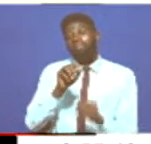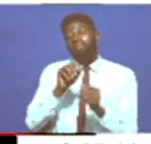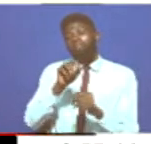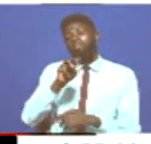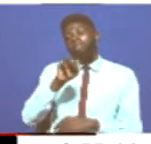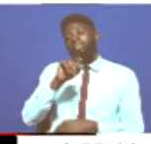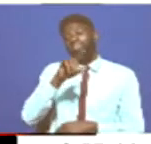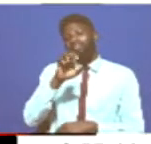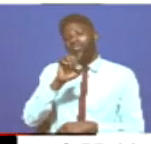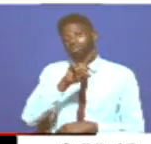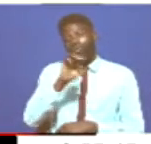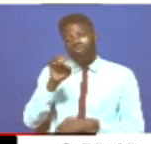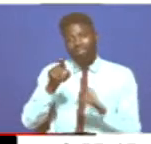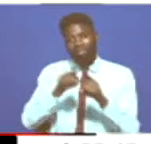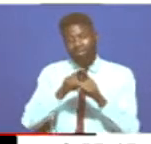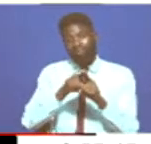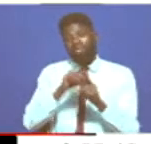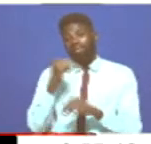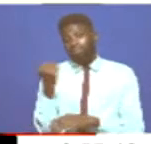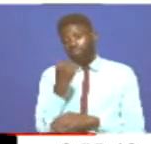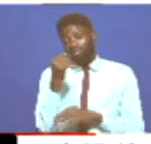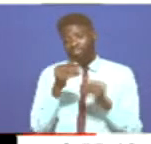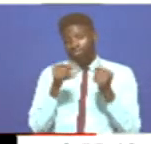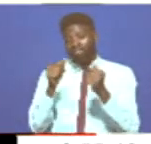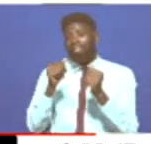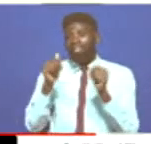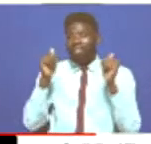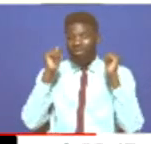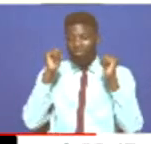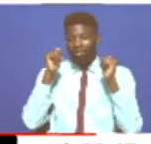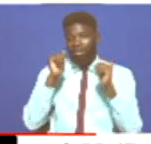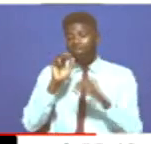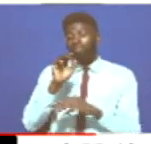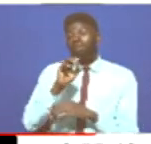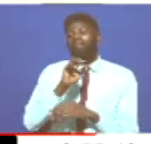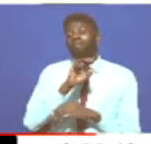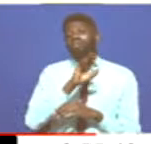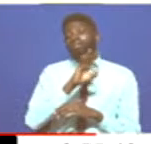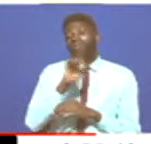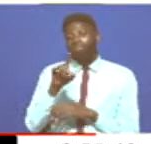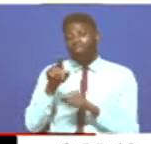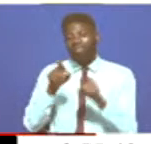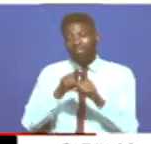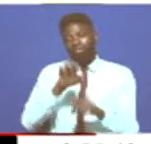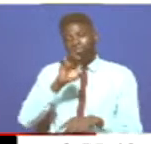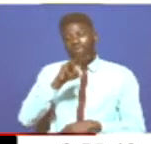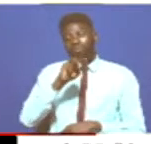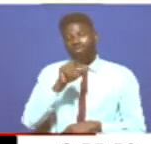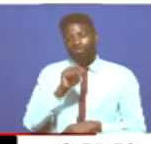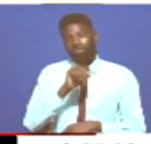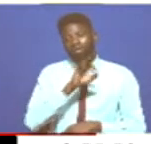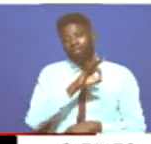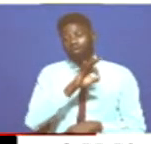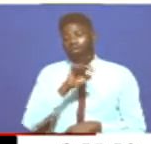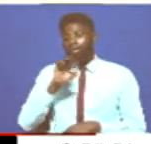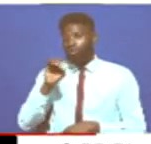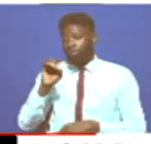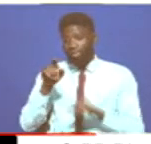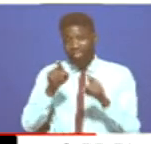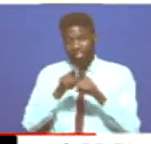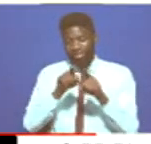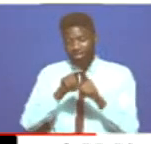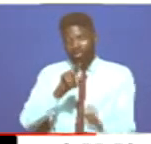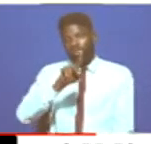Nyamira DFC. In other matches, Kitale defeated Nyamira 2-1, Flamingo trounced Busia 3-0, while Kamanga